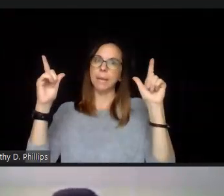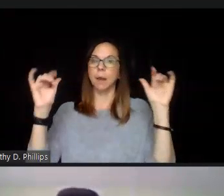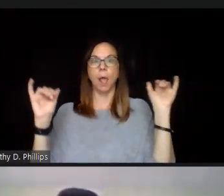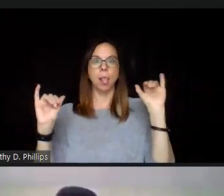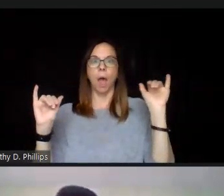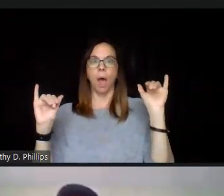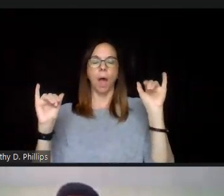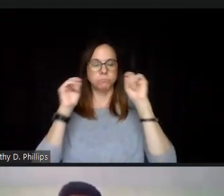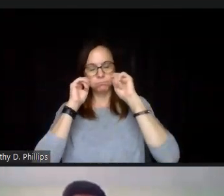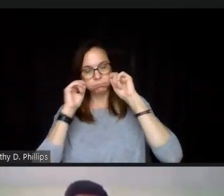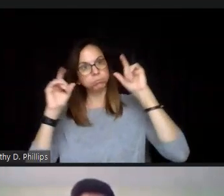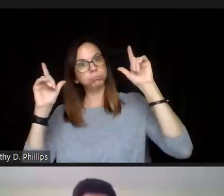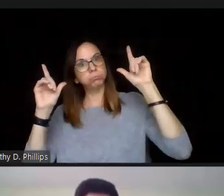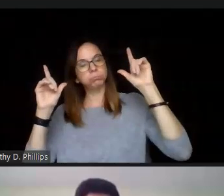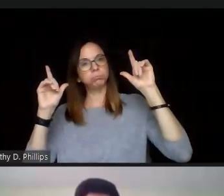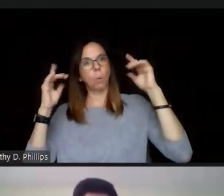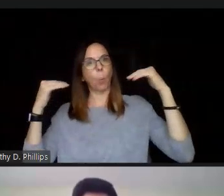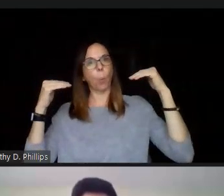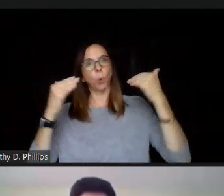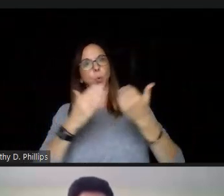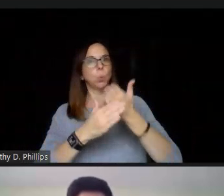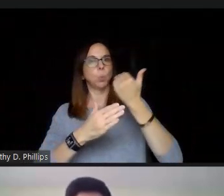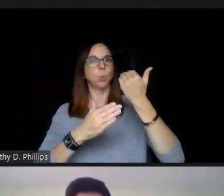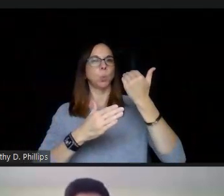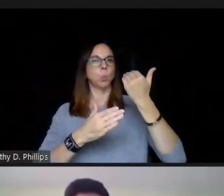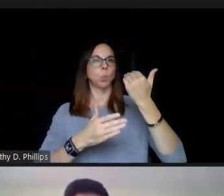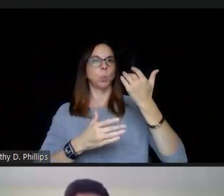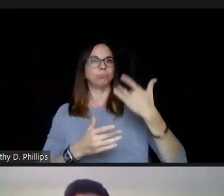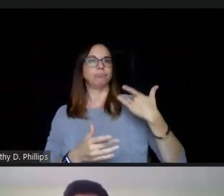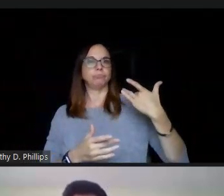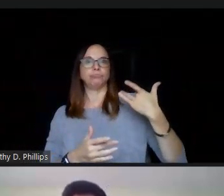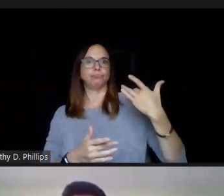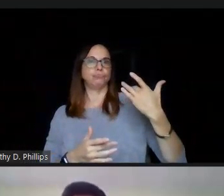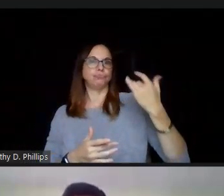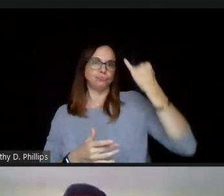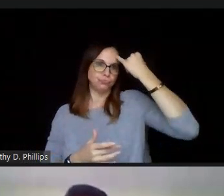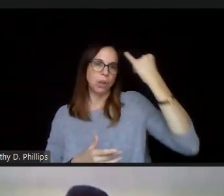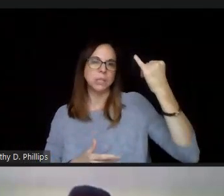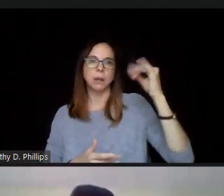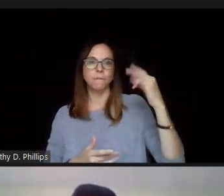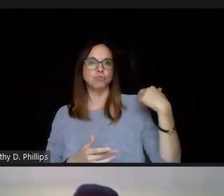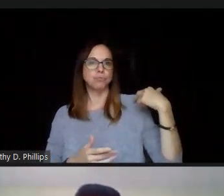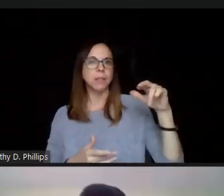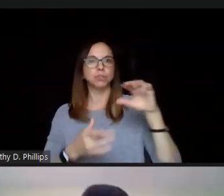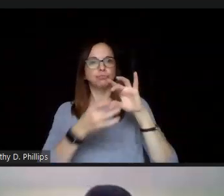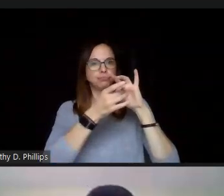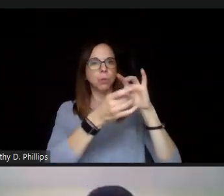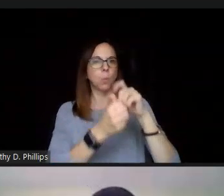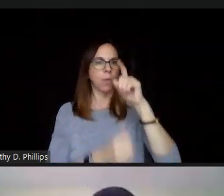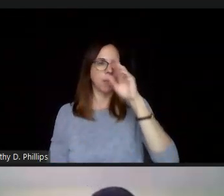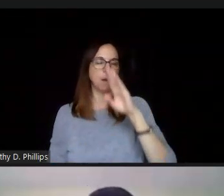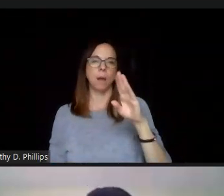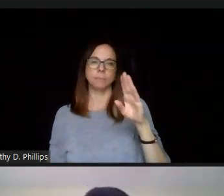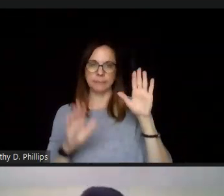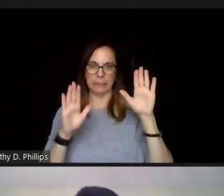are awakened, right, to a new sense of religion and a relationship with God. Excellent.